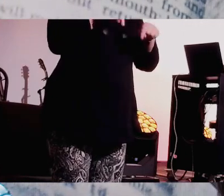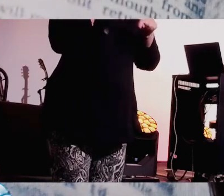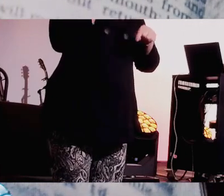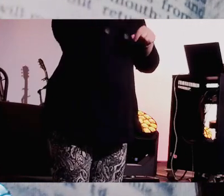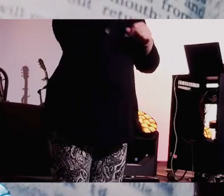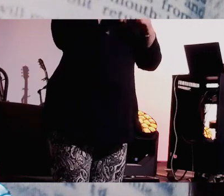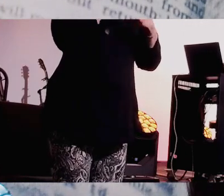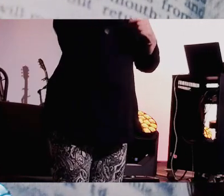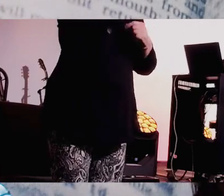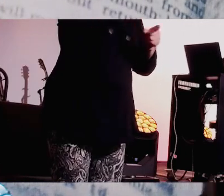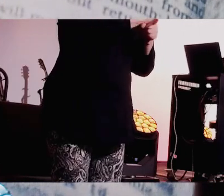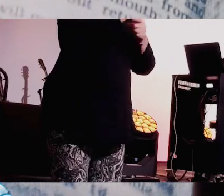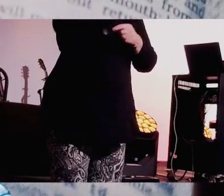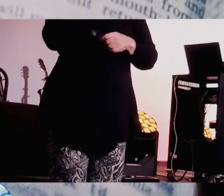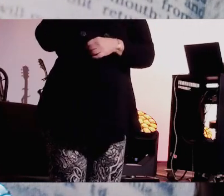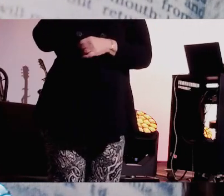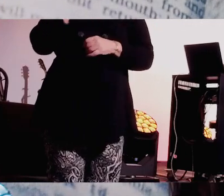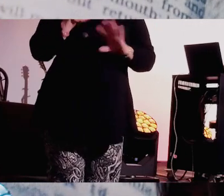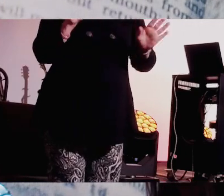who's right, who's wrong.